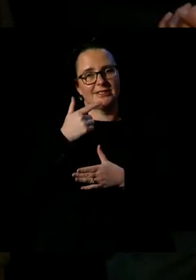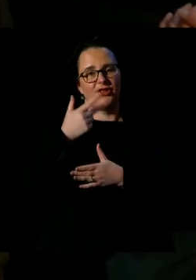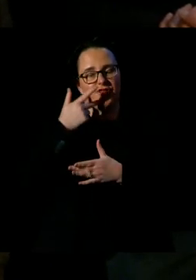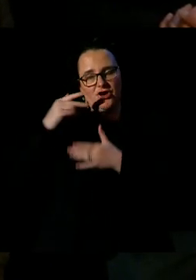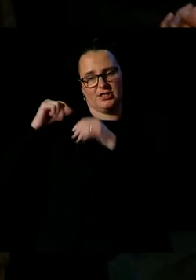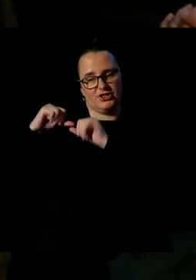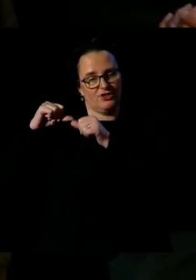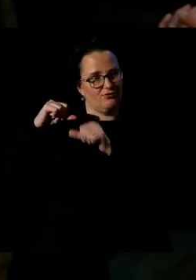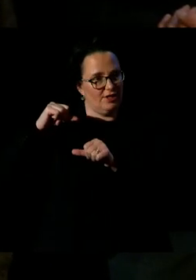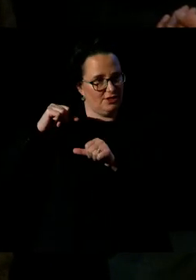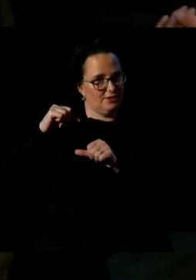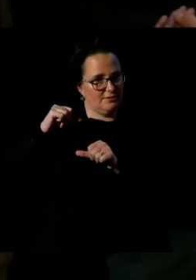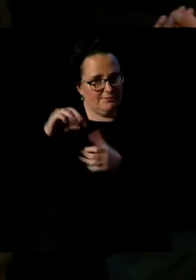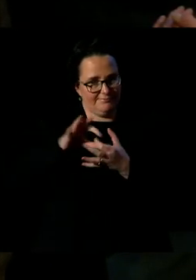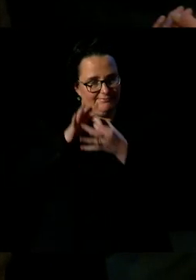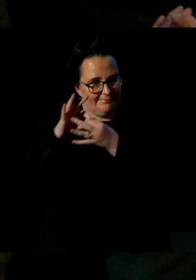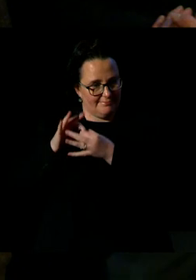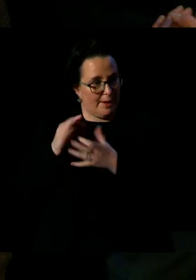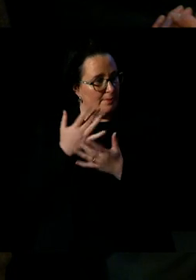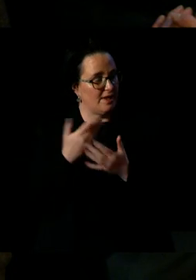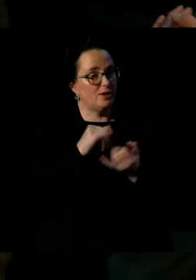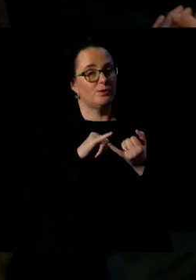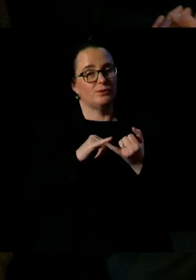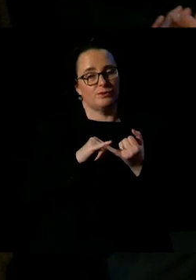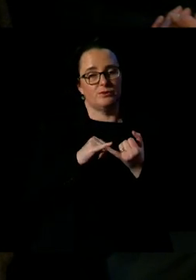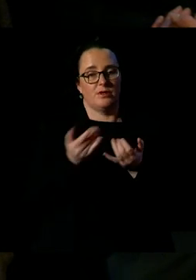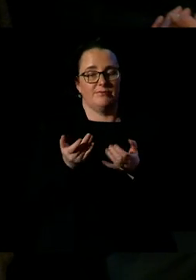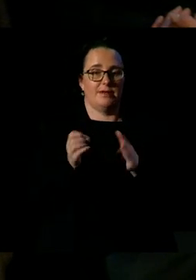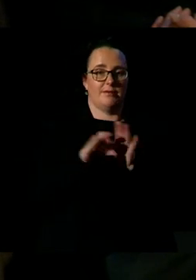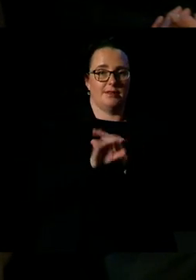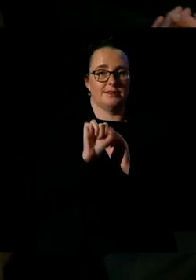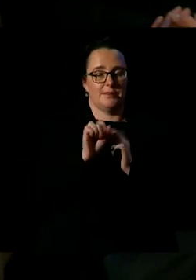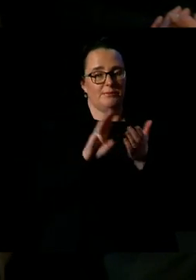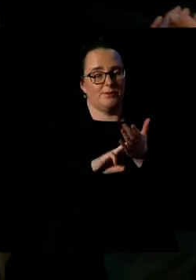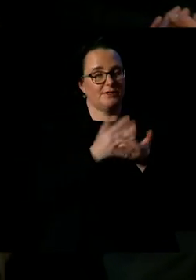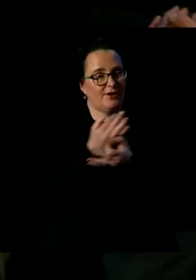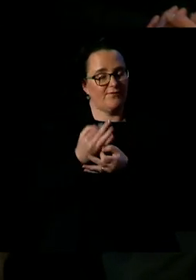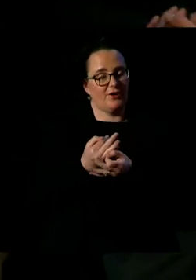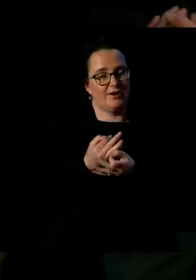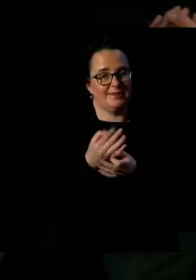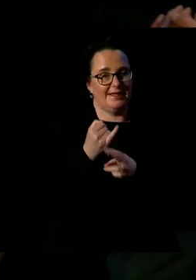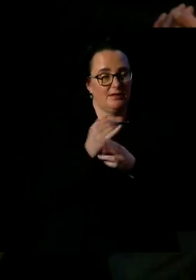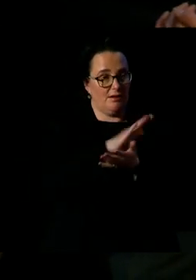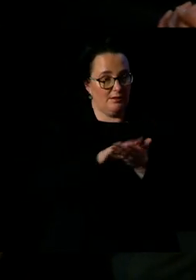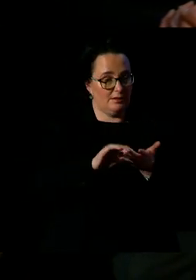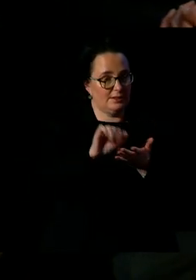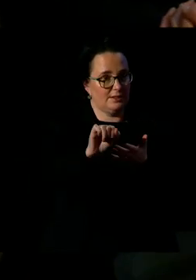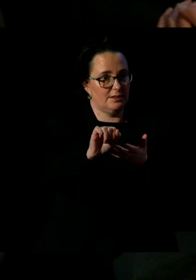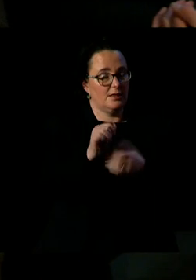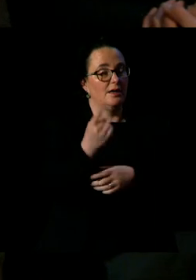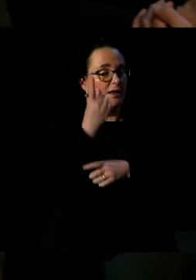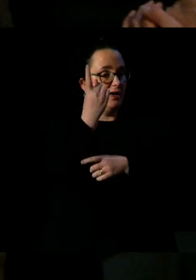generation. All of them lost countless members of their families in the Holocaust. I